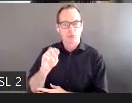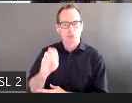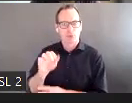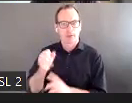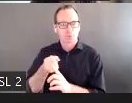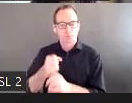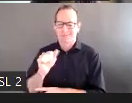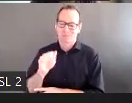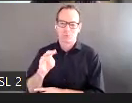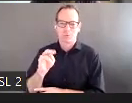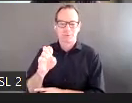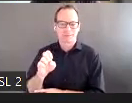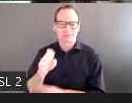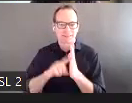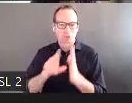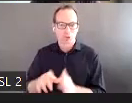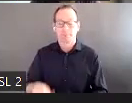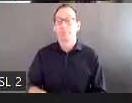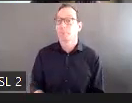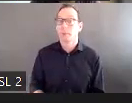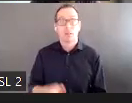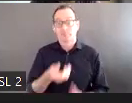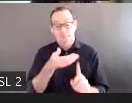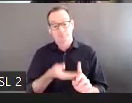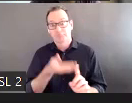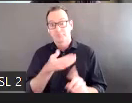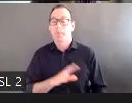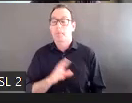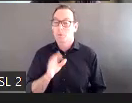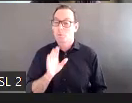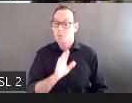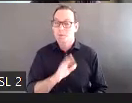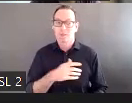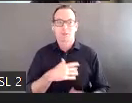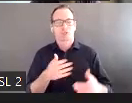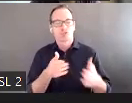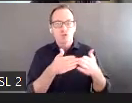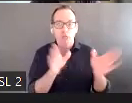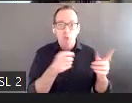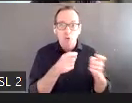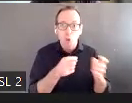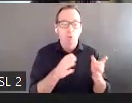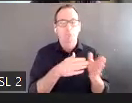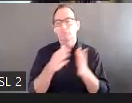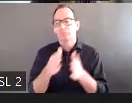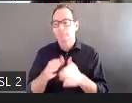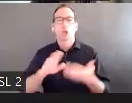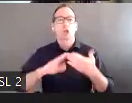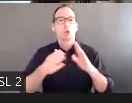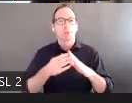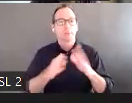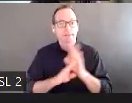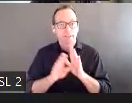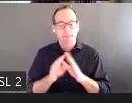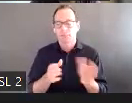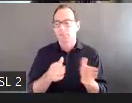investigator. His police experience also includes general patrol, community development, general